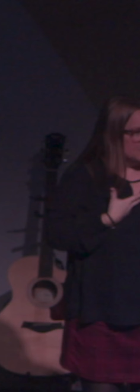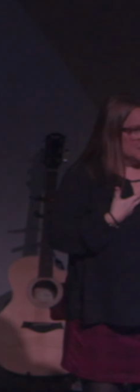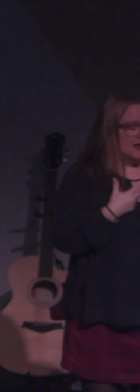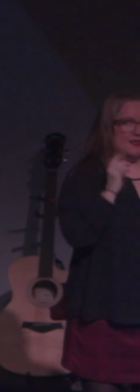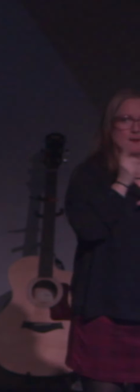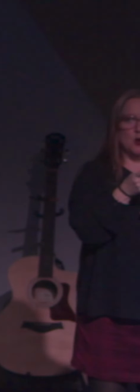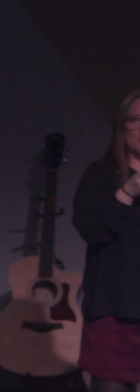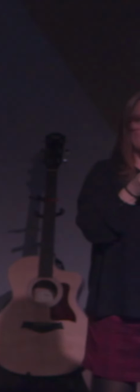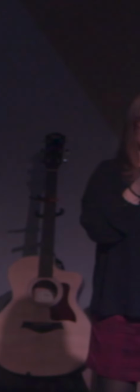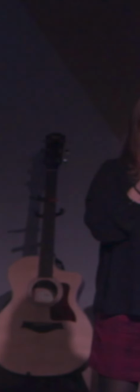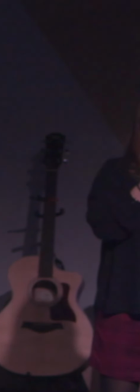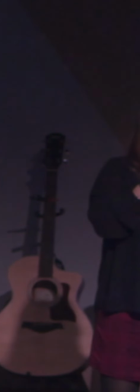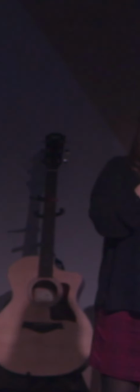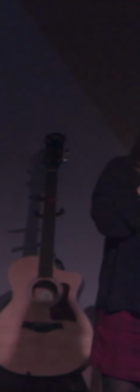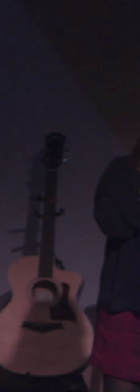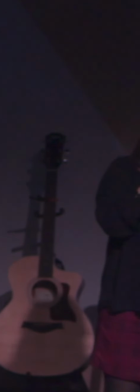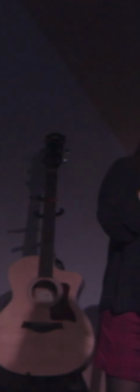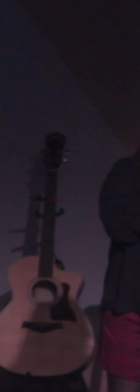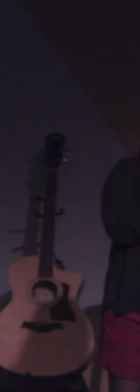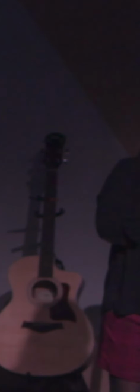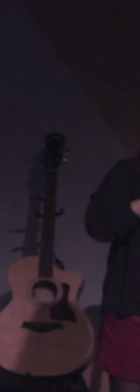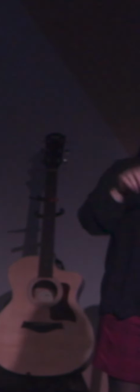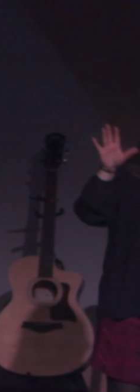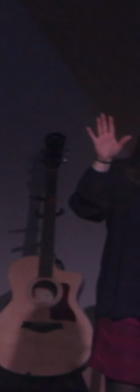moment, I committed to God. I surrender all.